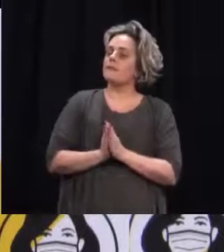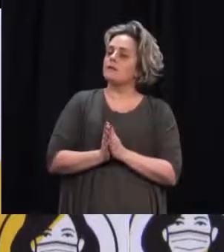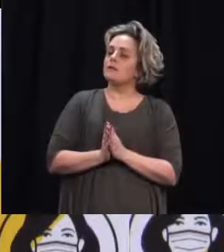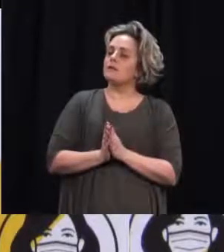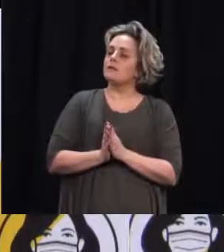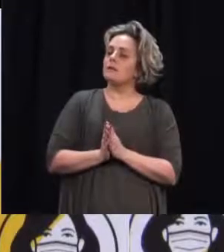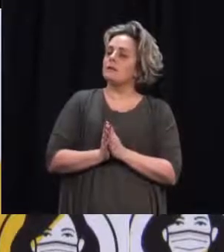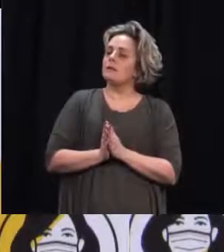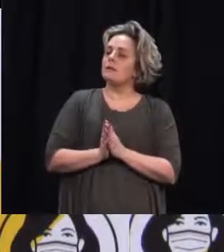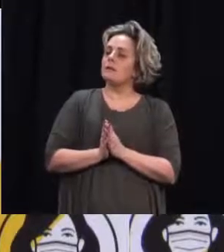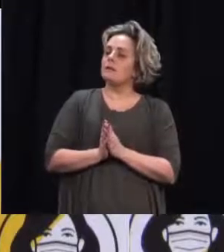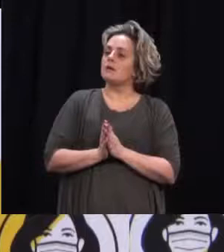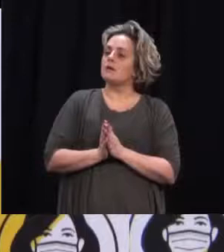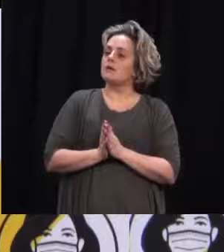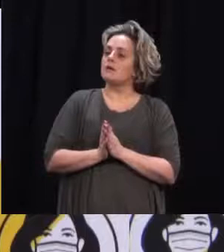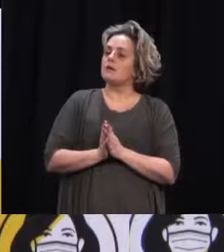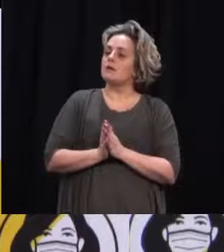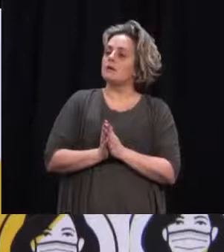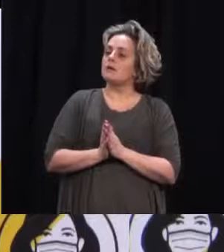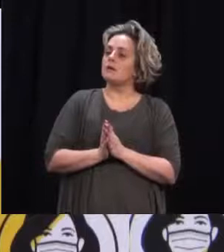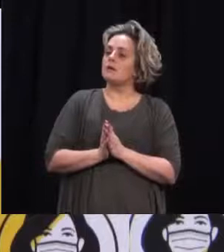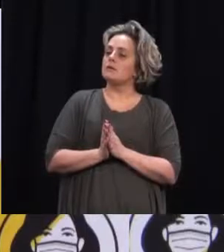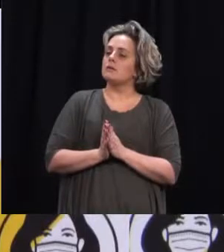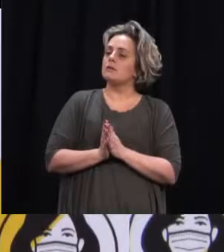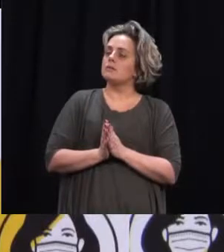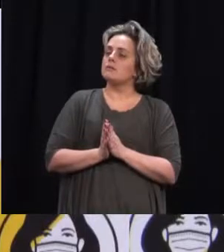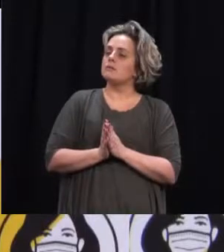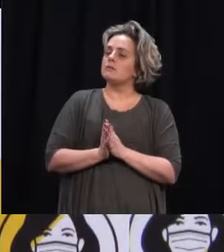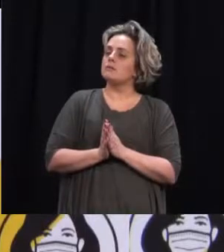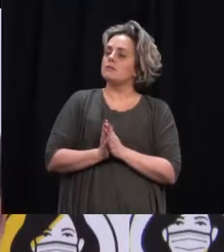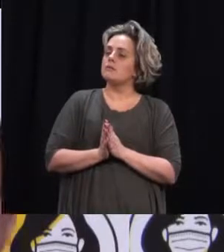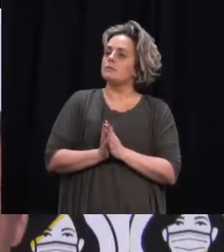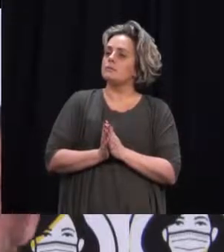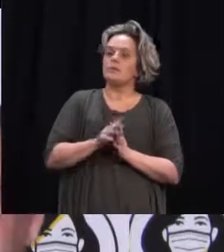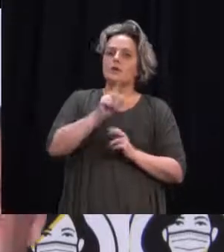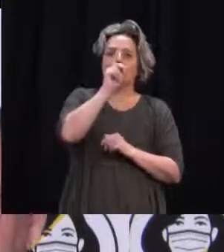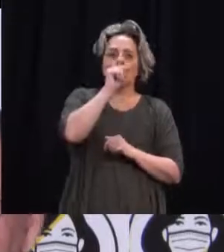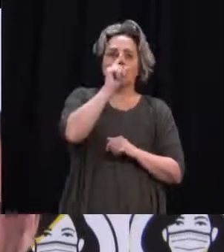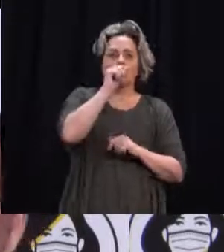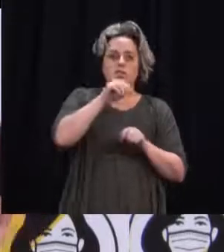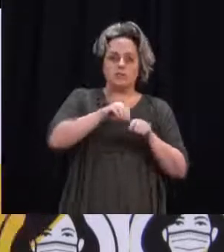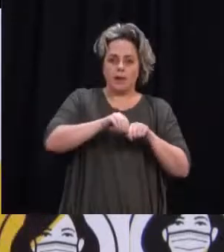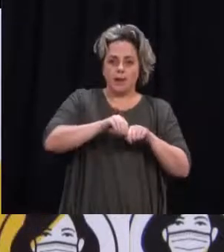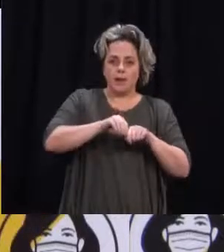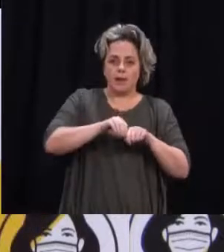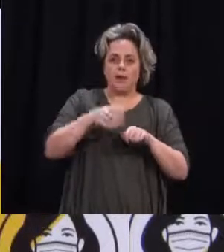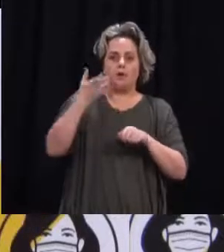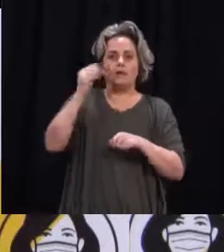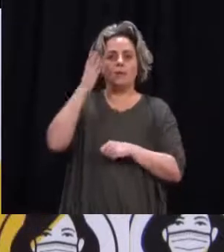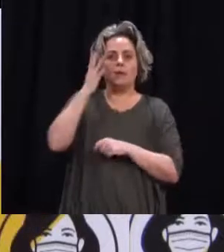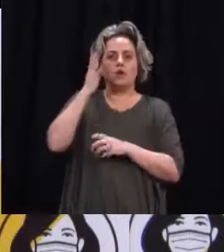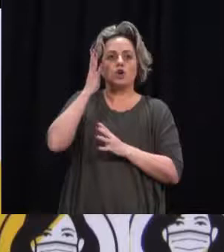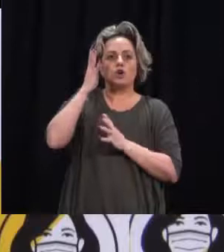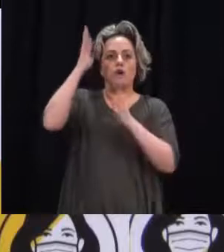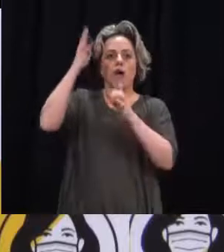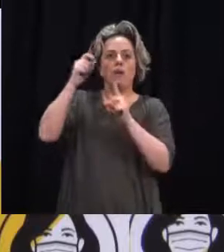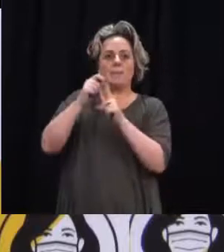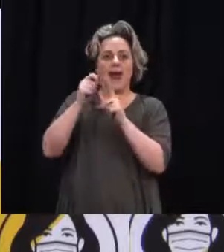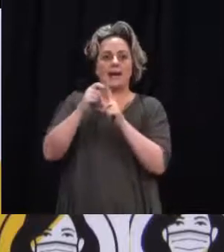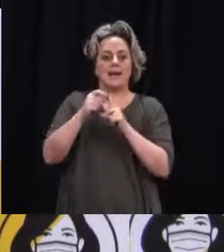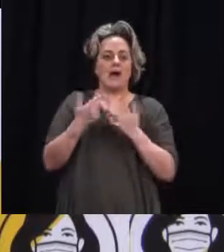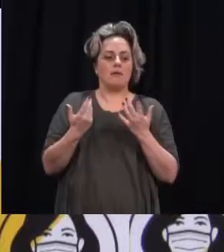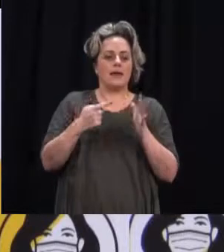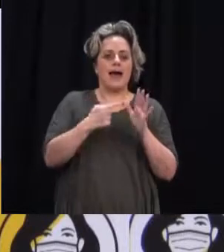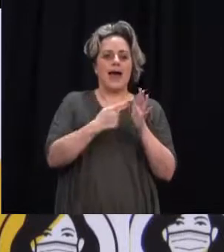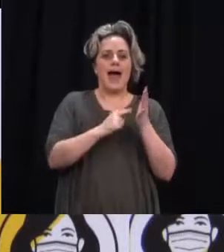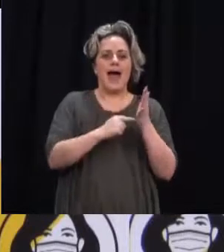guess, comments from the podium when we've been talking about the potential leak into the community from the Crown Plaza and that atrium discussion, it's